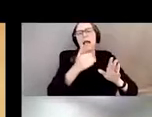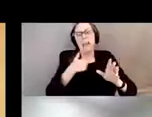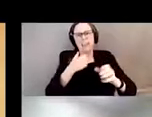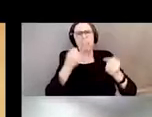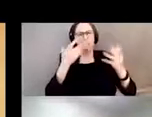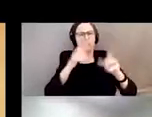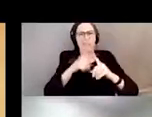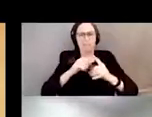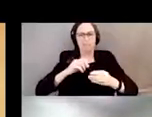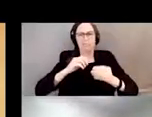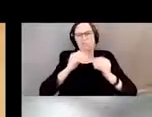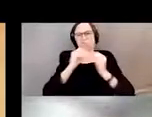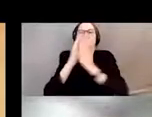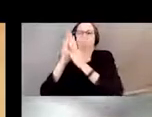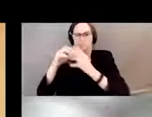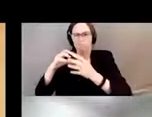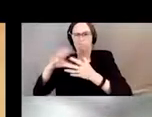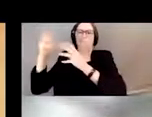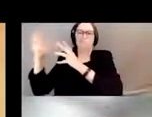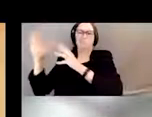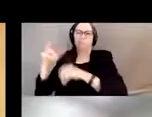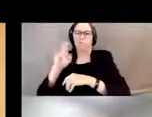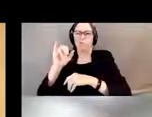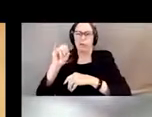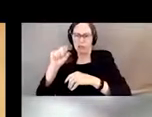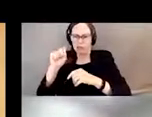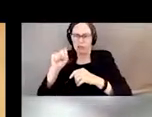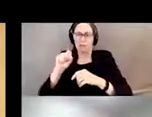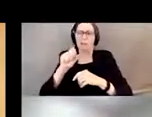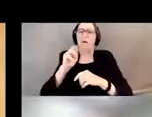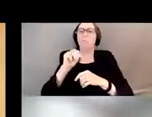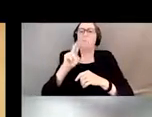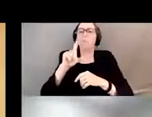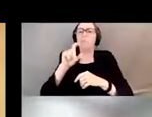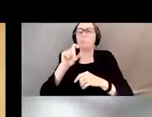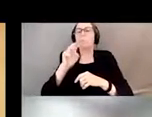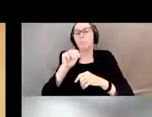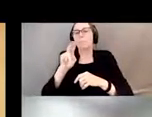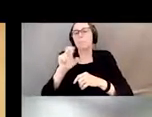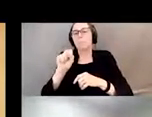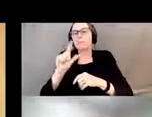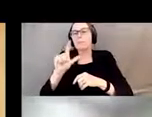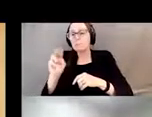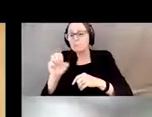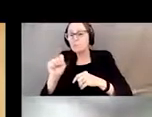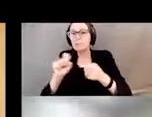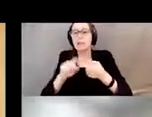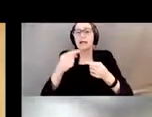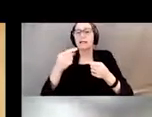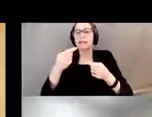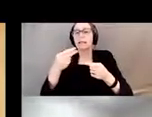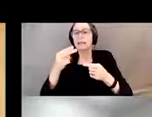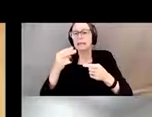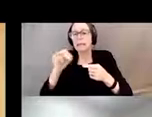taking place in India with Muslims and Hindus trying to push the British out of the territory. And Britain